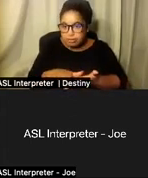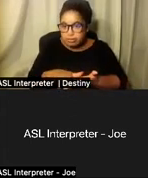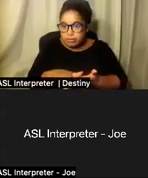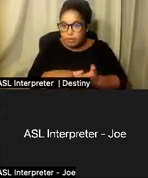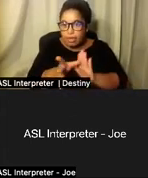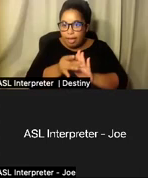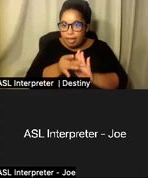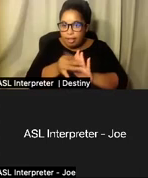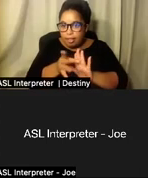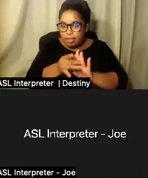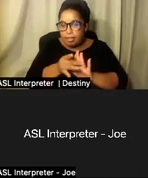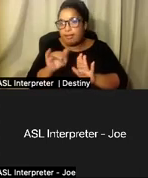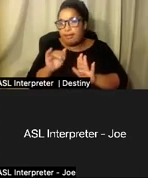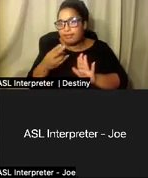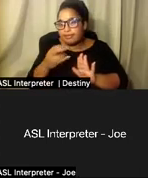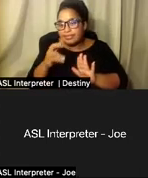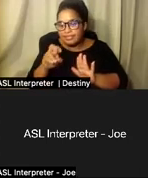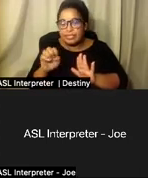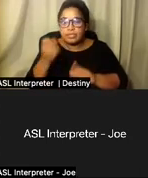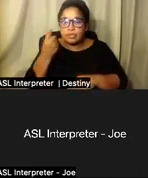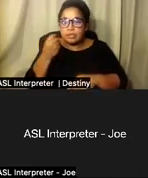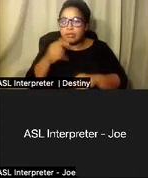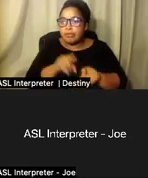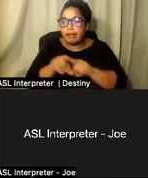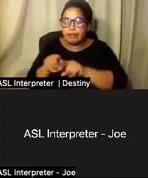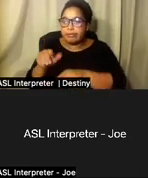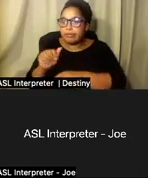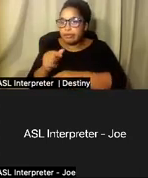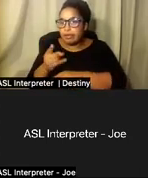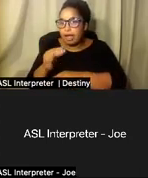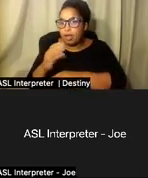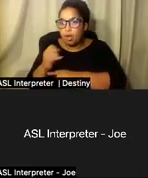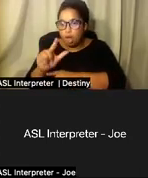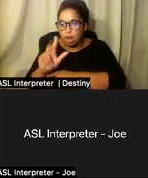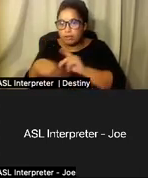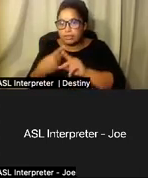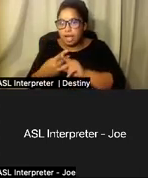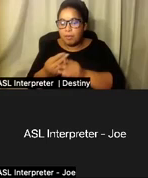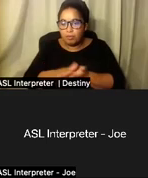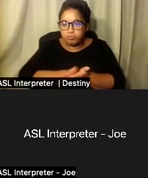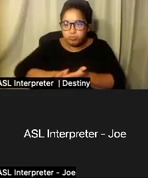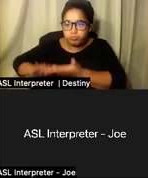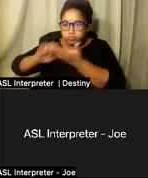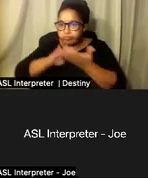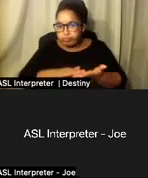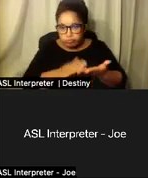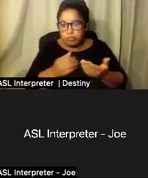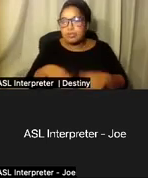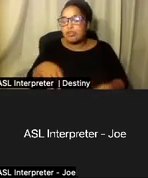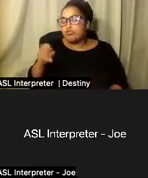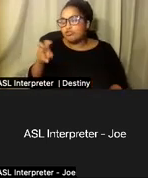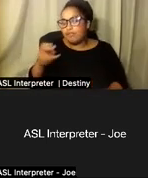adhesive. Like has been mentioned, the alcohol pads typically come with the fastener. Trevyn had one that he was able to use